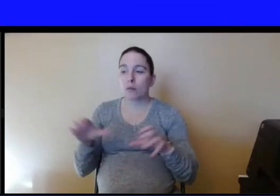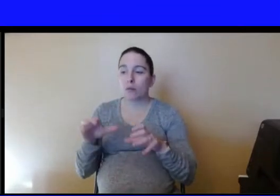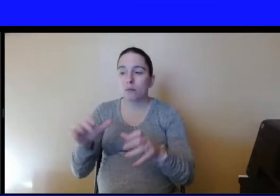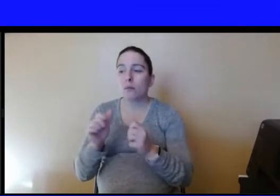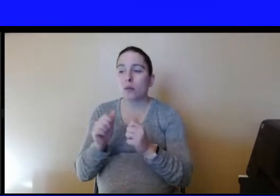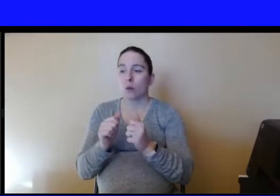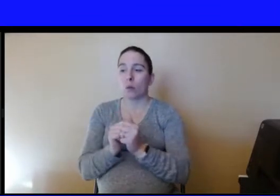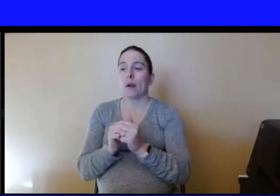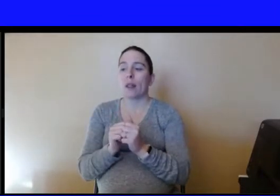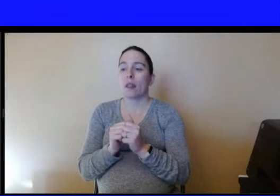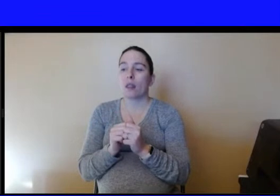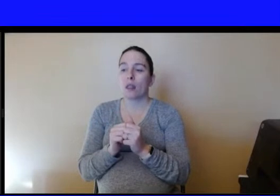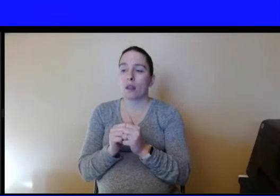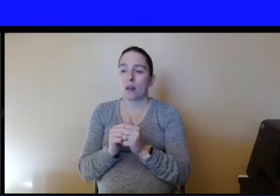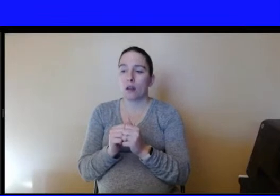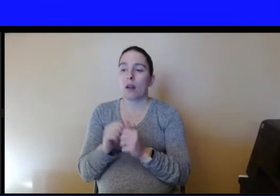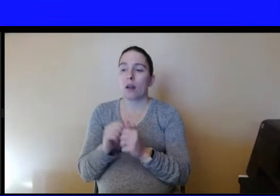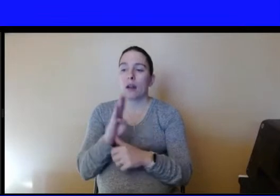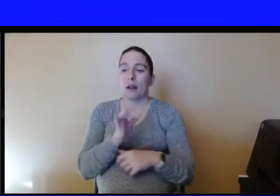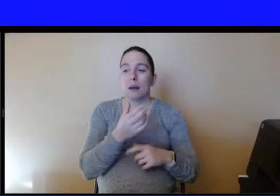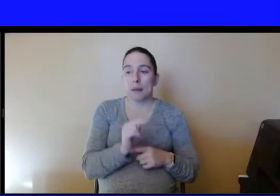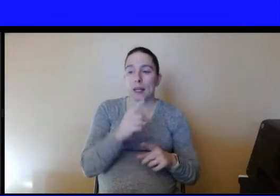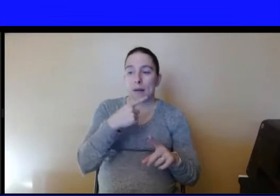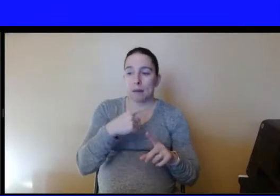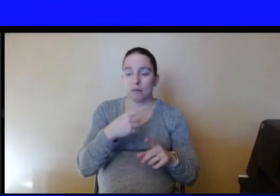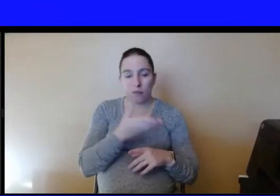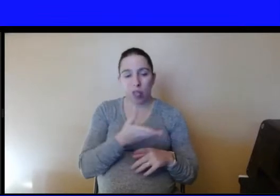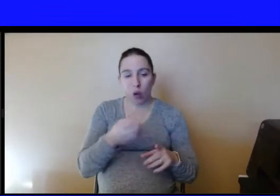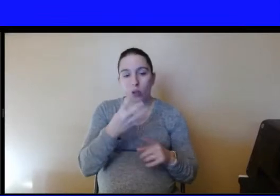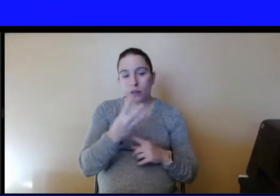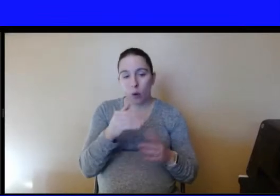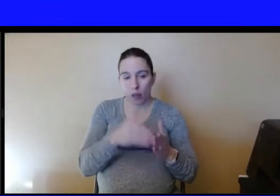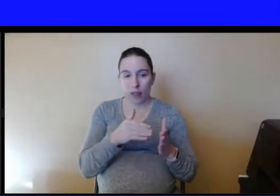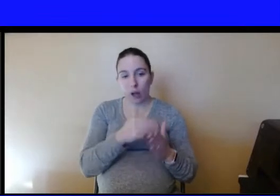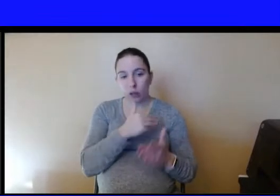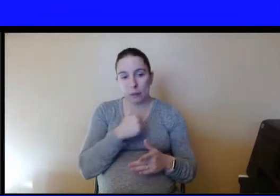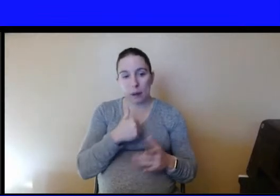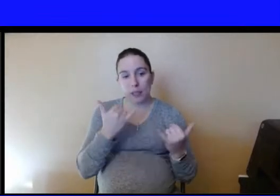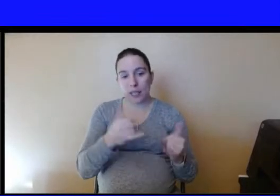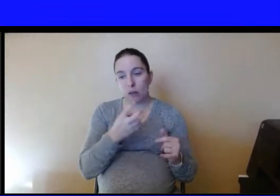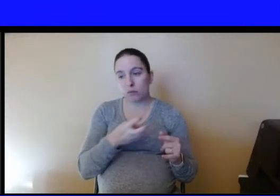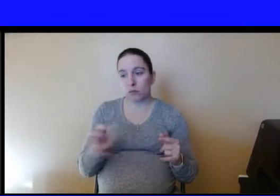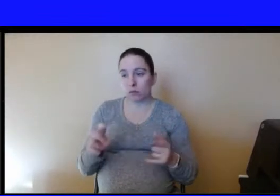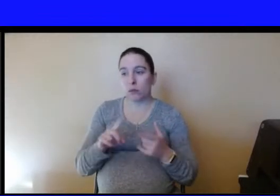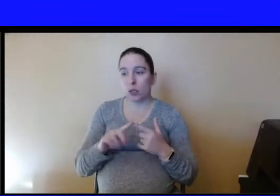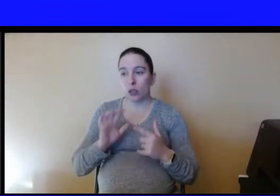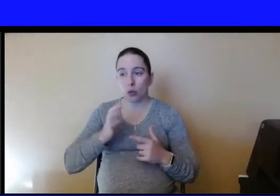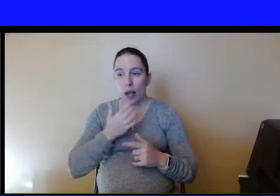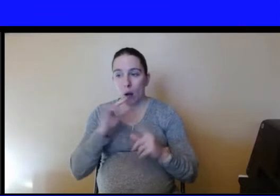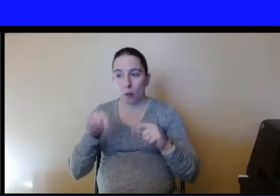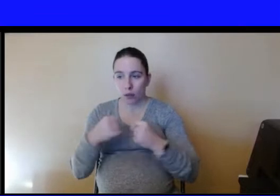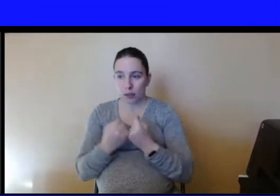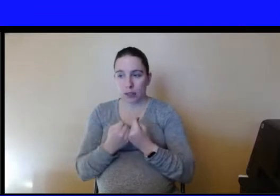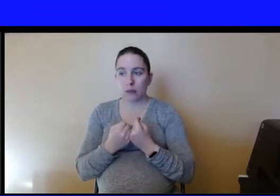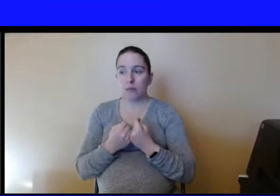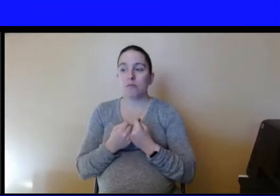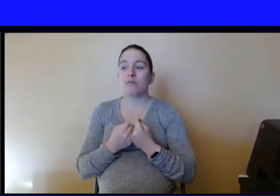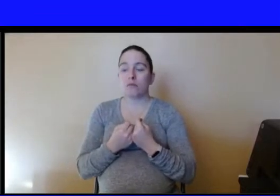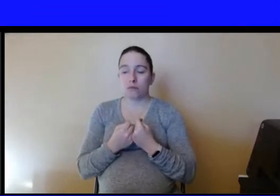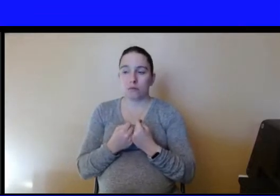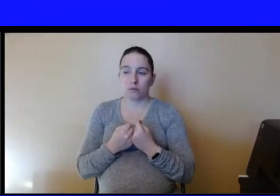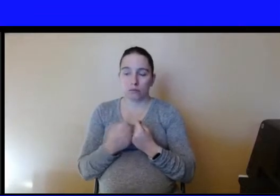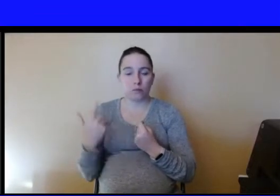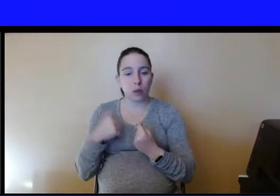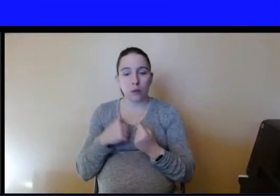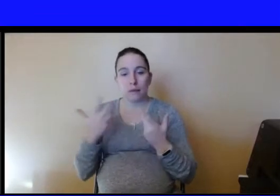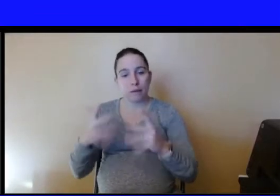terms of BH network, there is a requirement in terms of continuity of care and consistency of care,